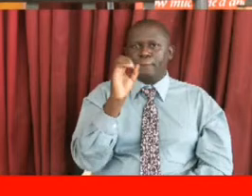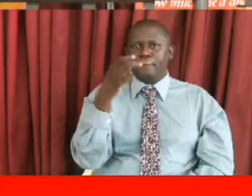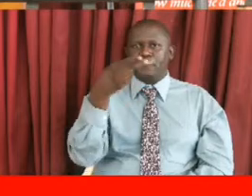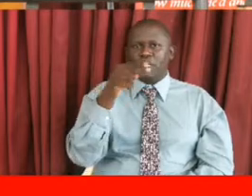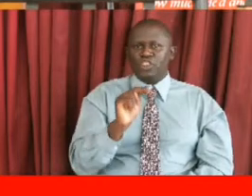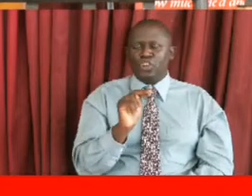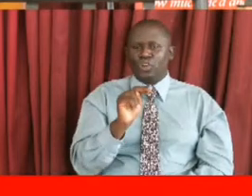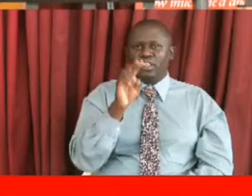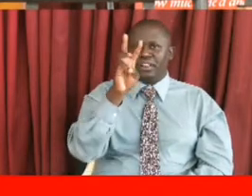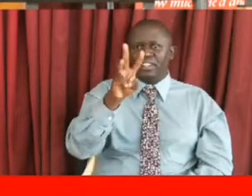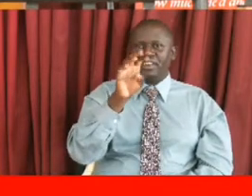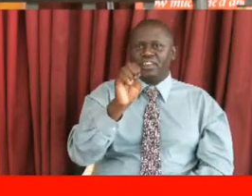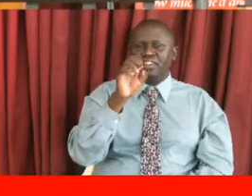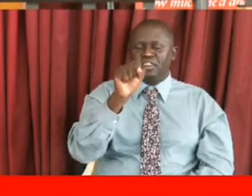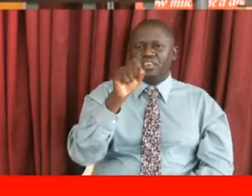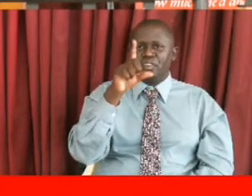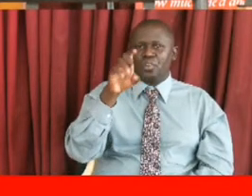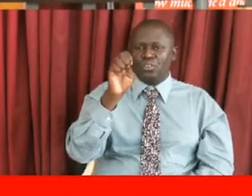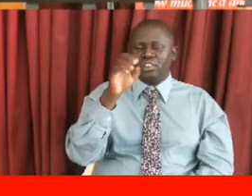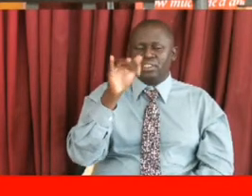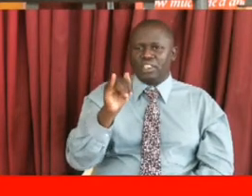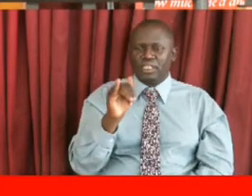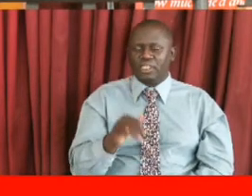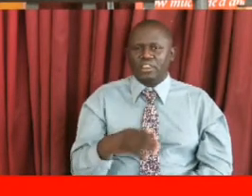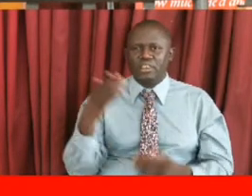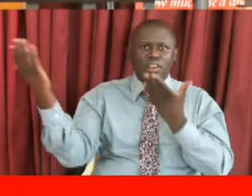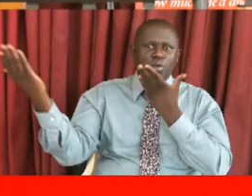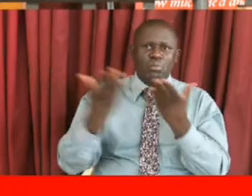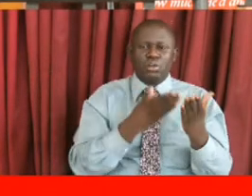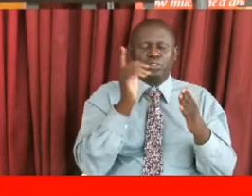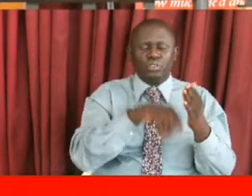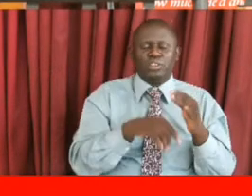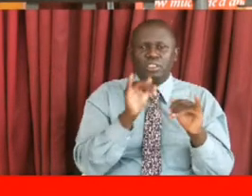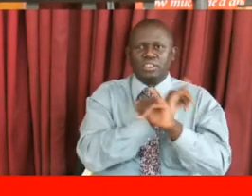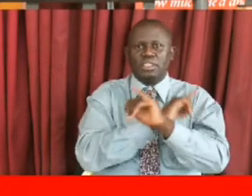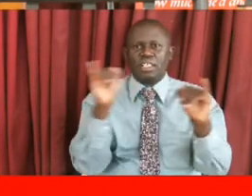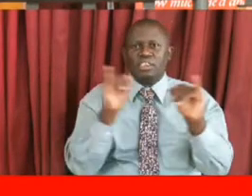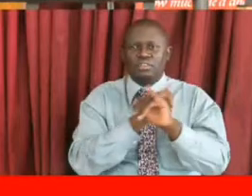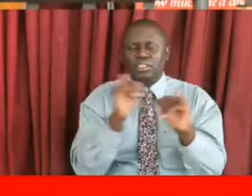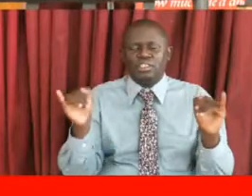Wesley preached sanctification that pass over